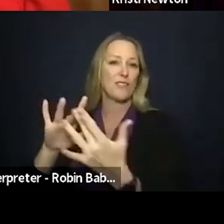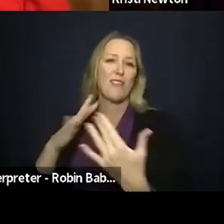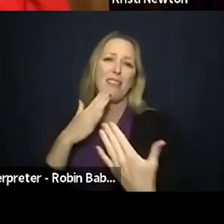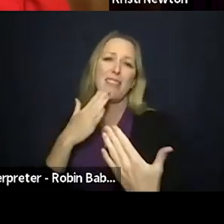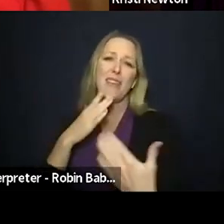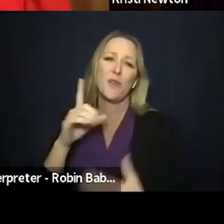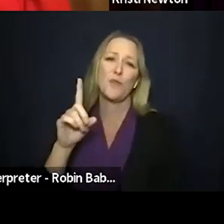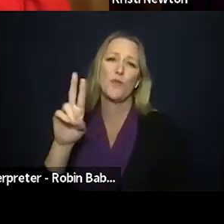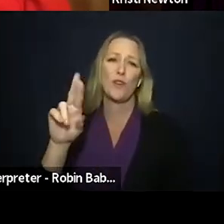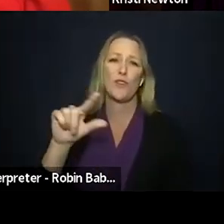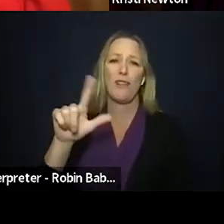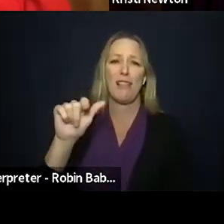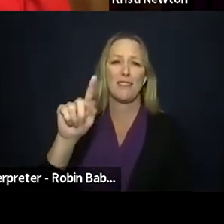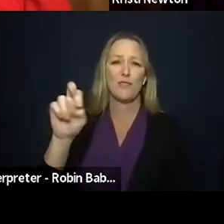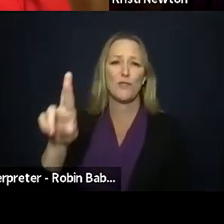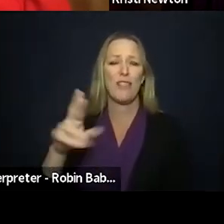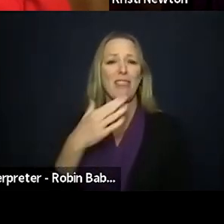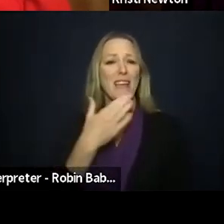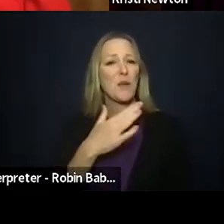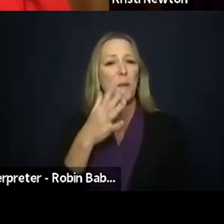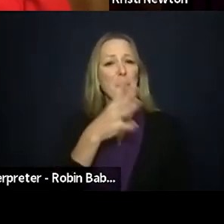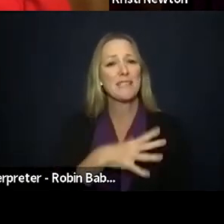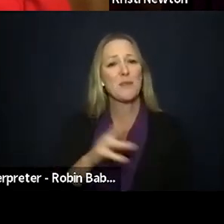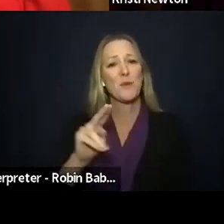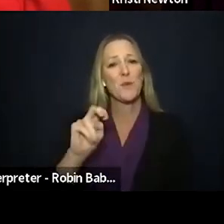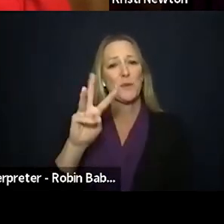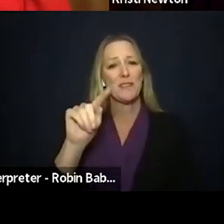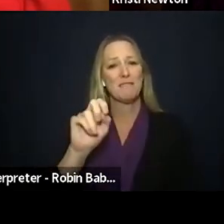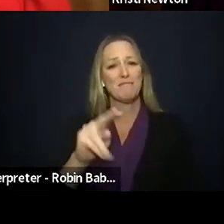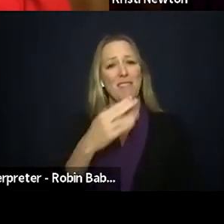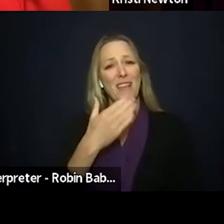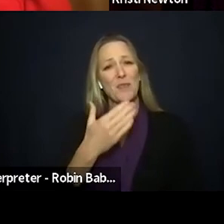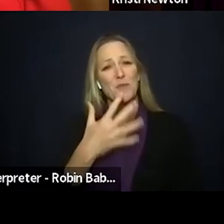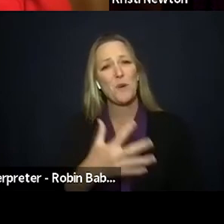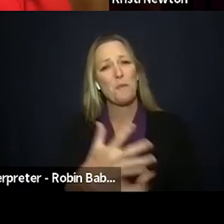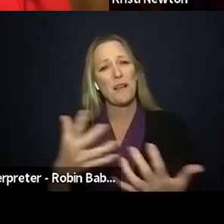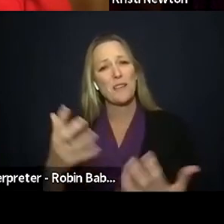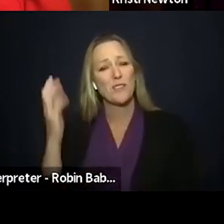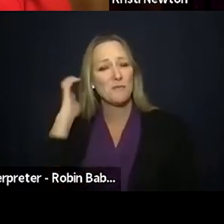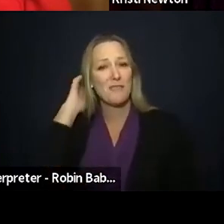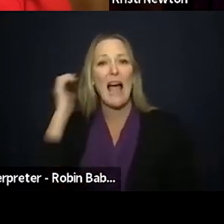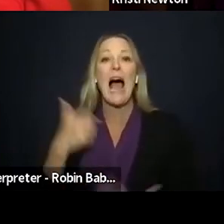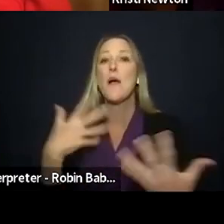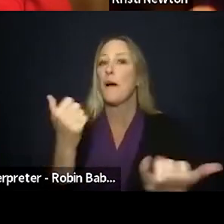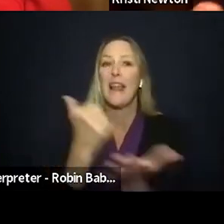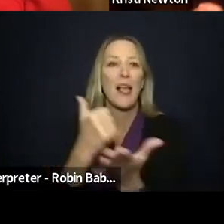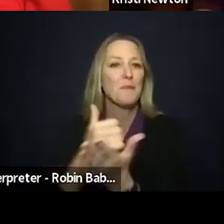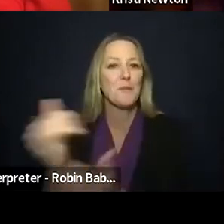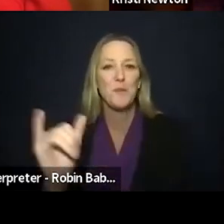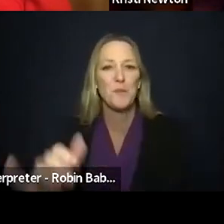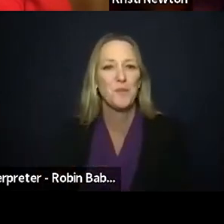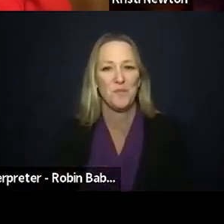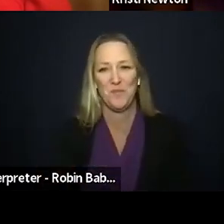glaser and ms newton thank you so much i also want to be signed up to help